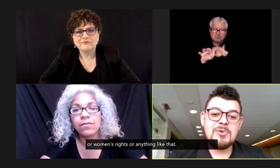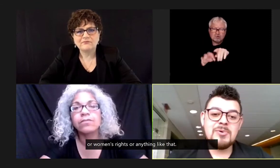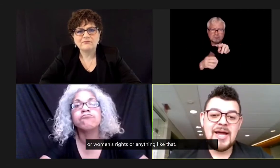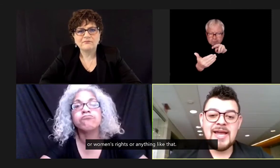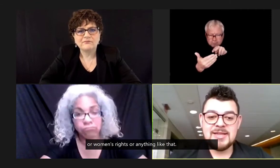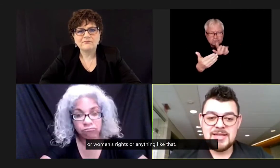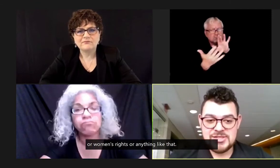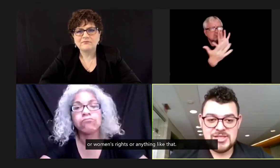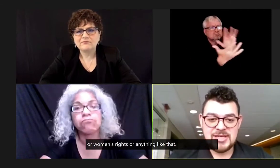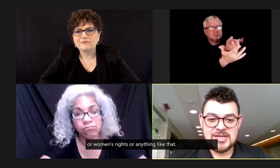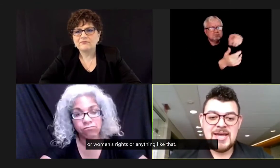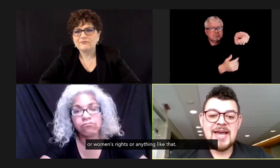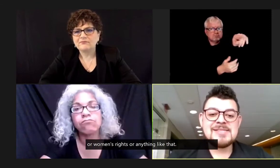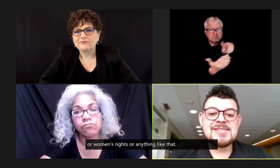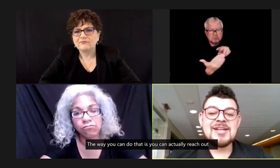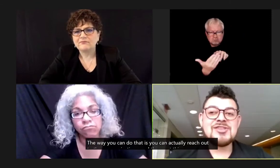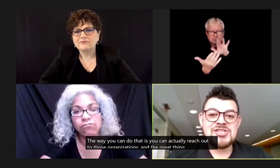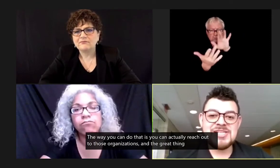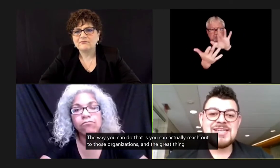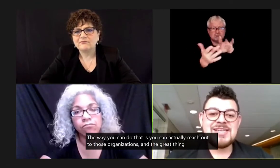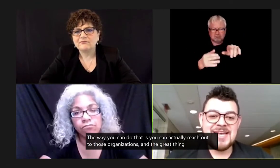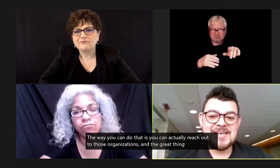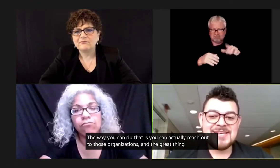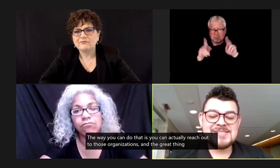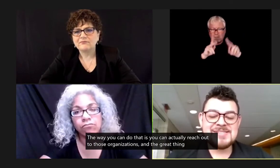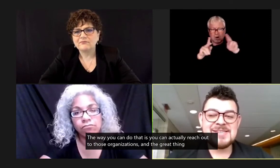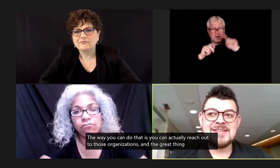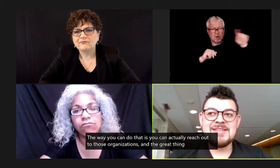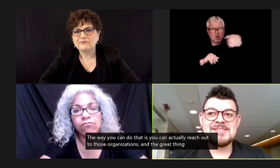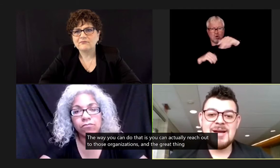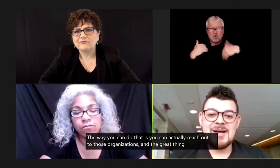about people like Alicia is that she